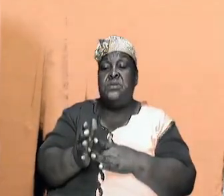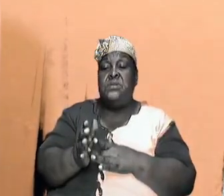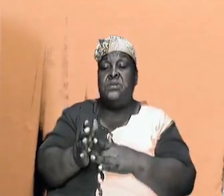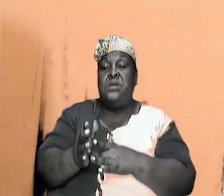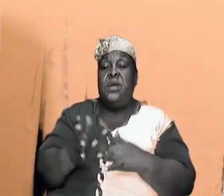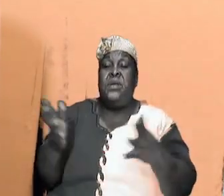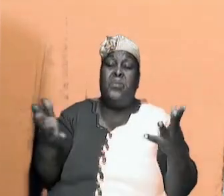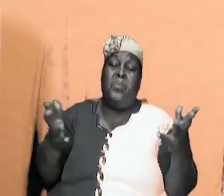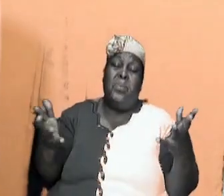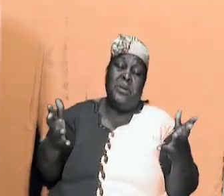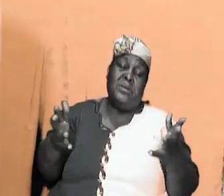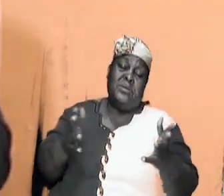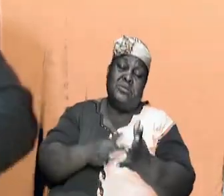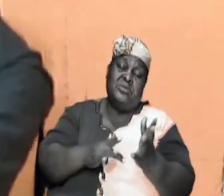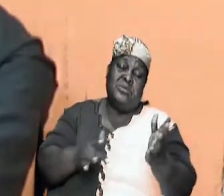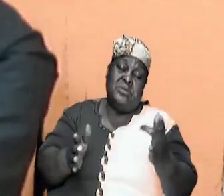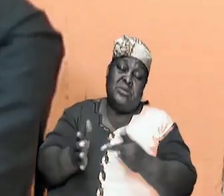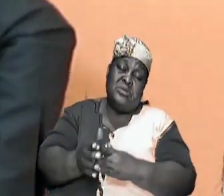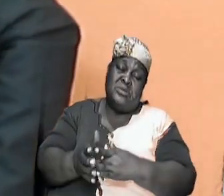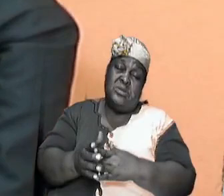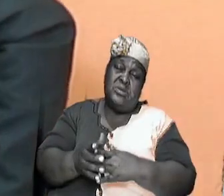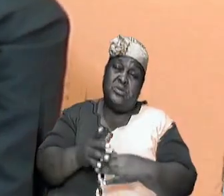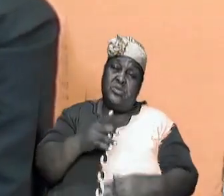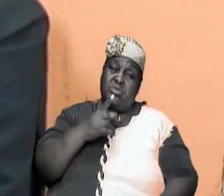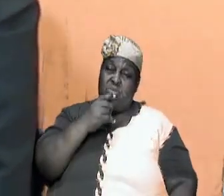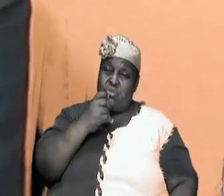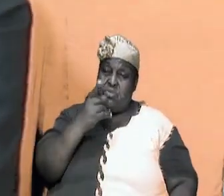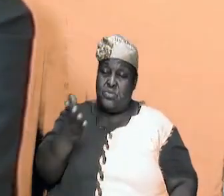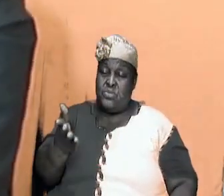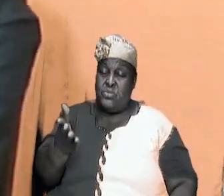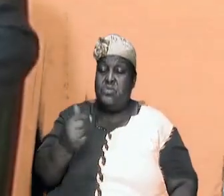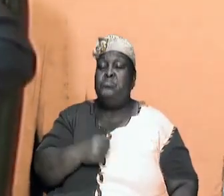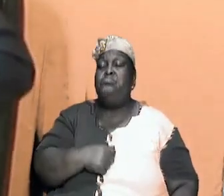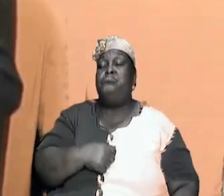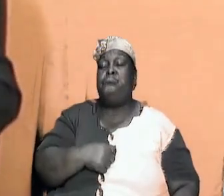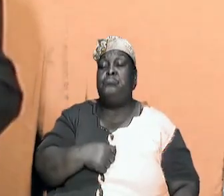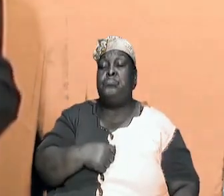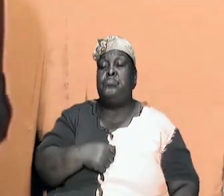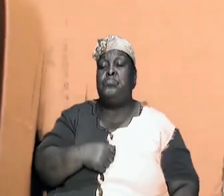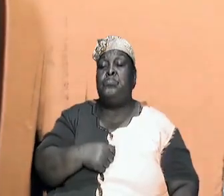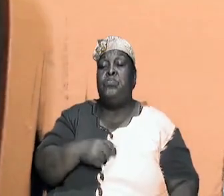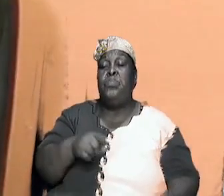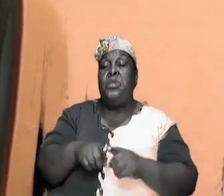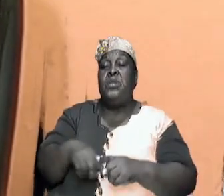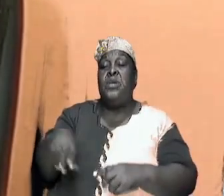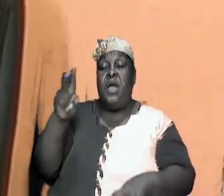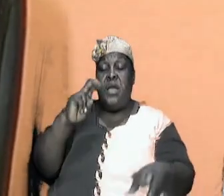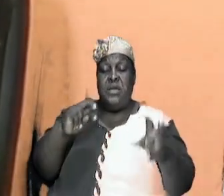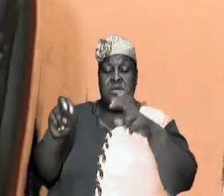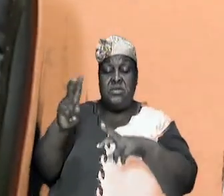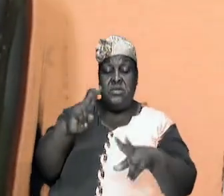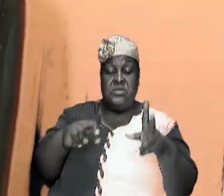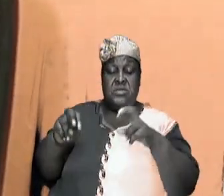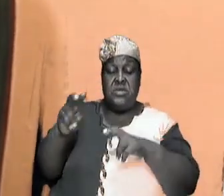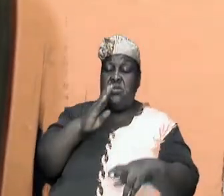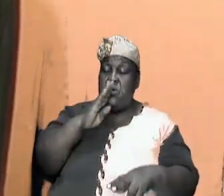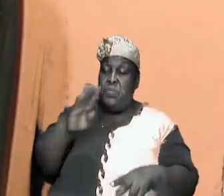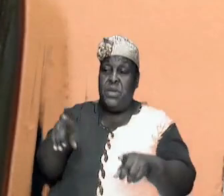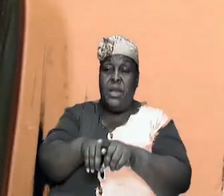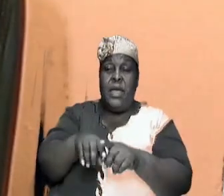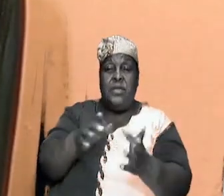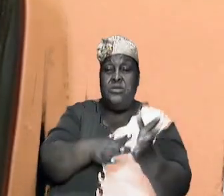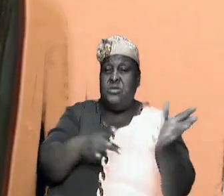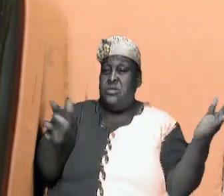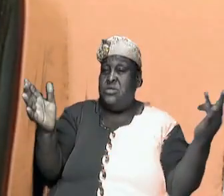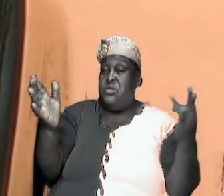and what he was, and who he was rather. And as we seek to imitate him, as we